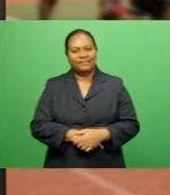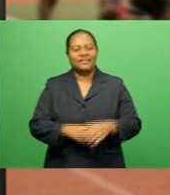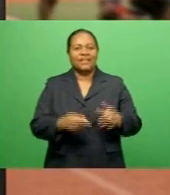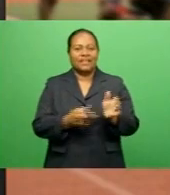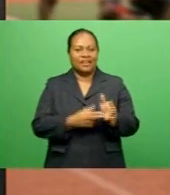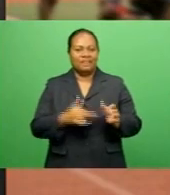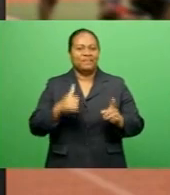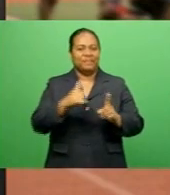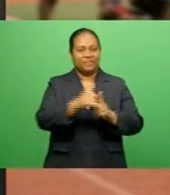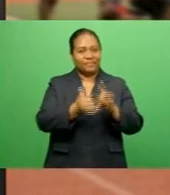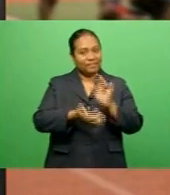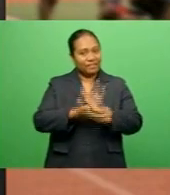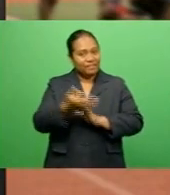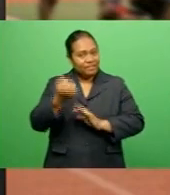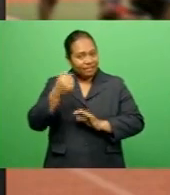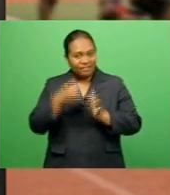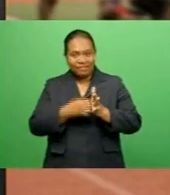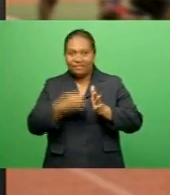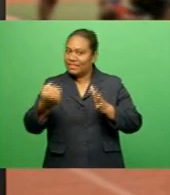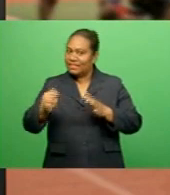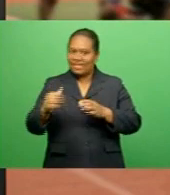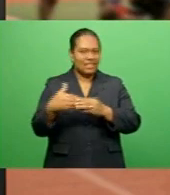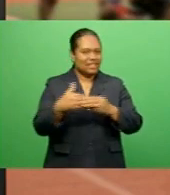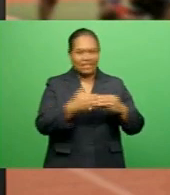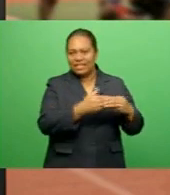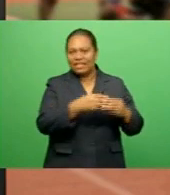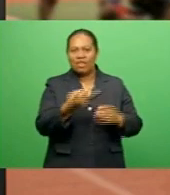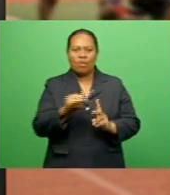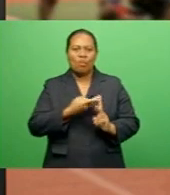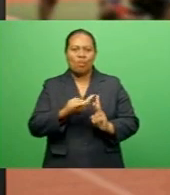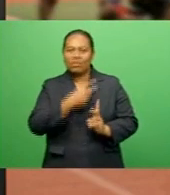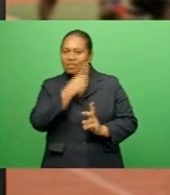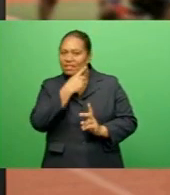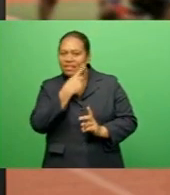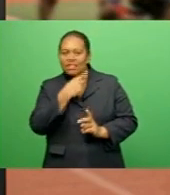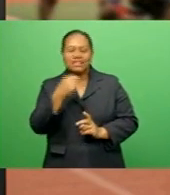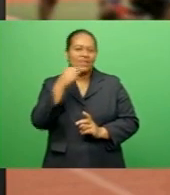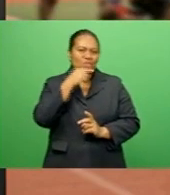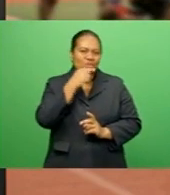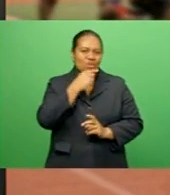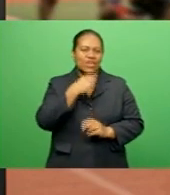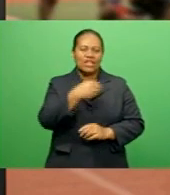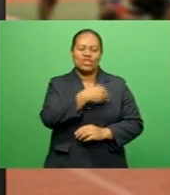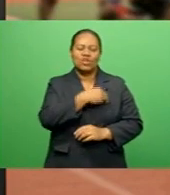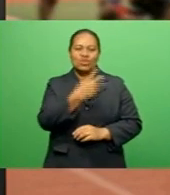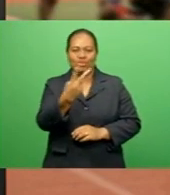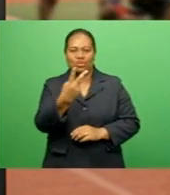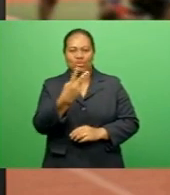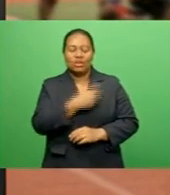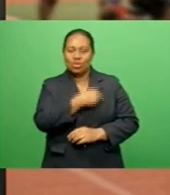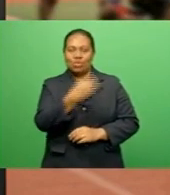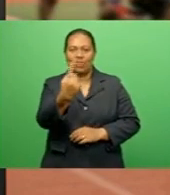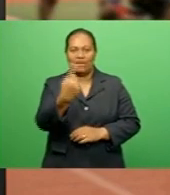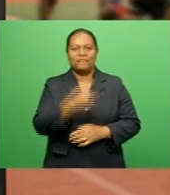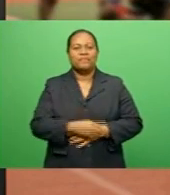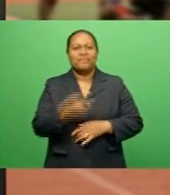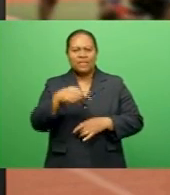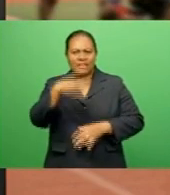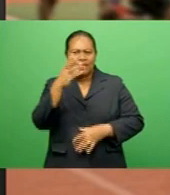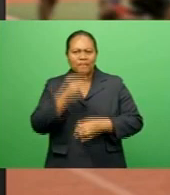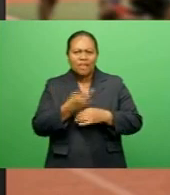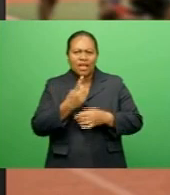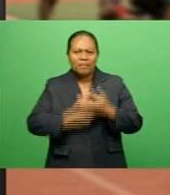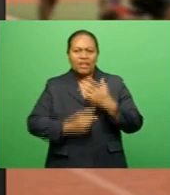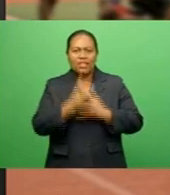Namosi Secondary School has extended its lead in both the girls and boys Suva Zone 1 medal tally. This follows the conclusion of the 3,000